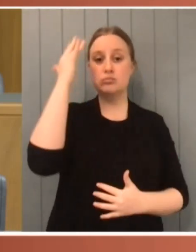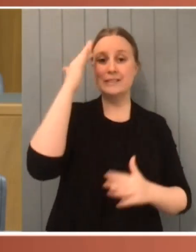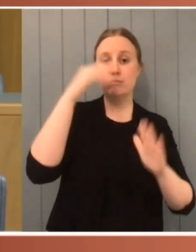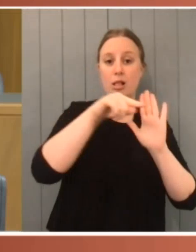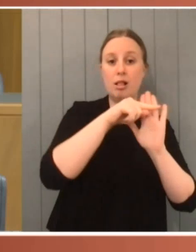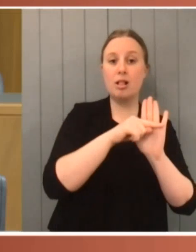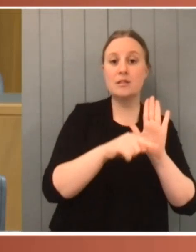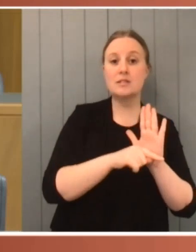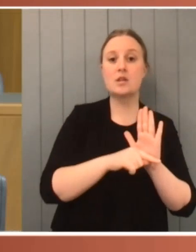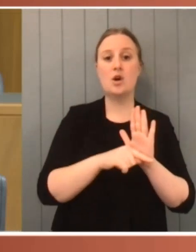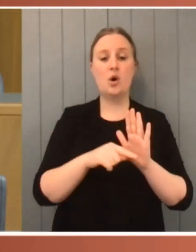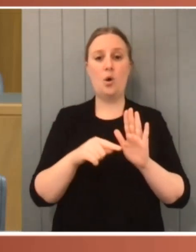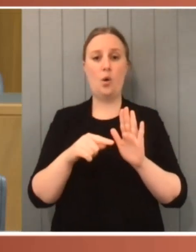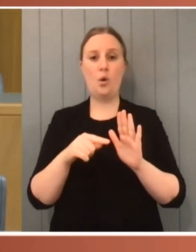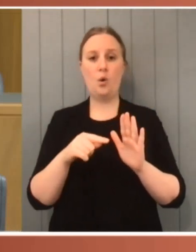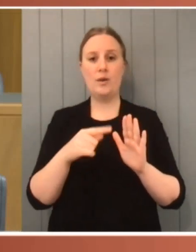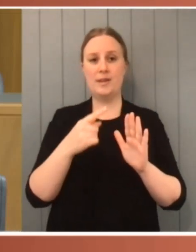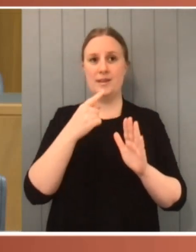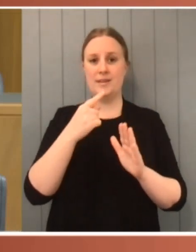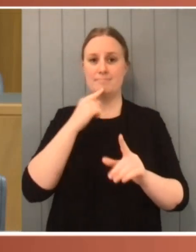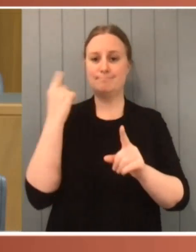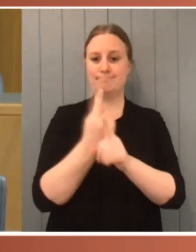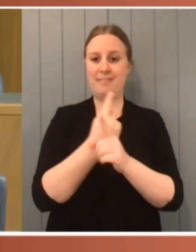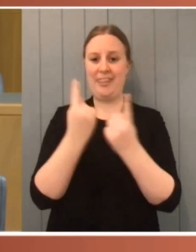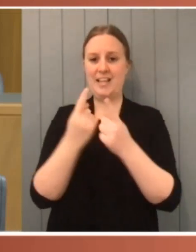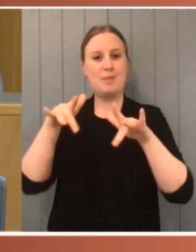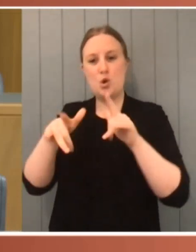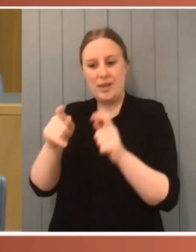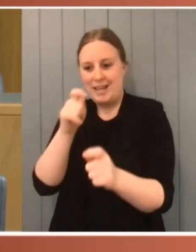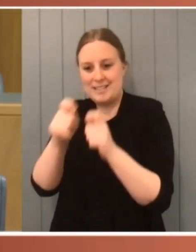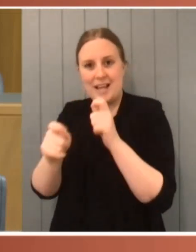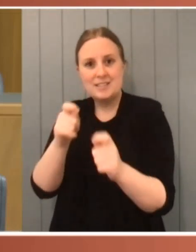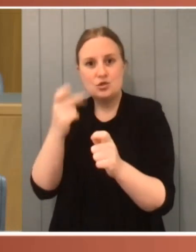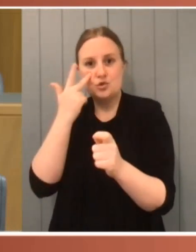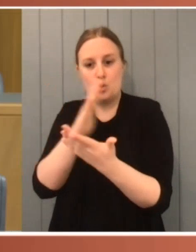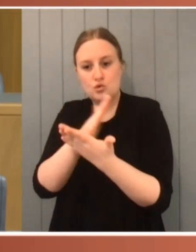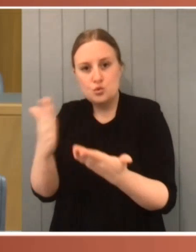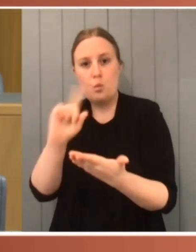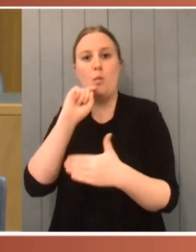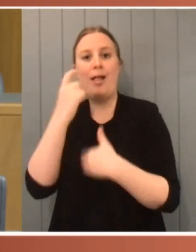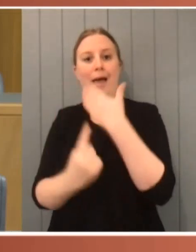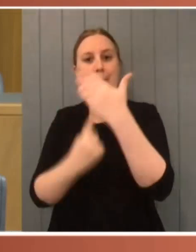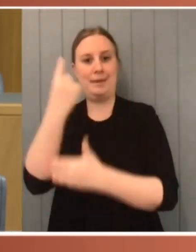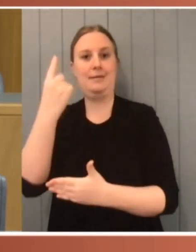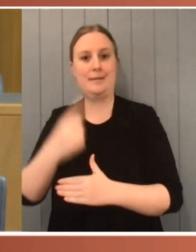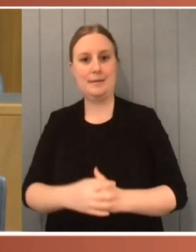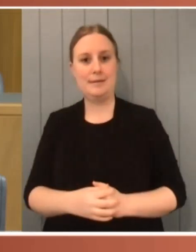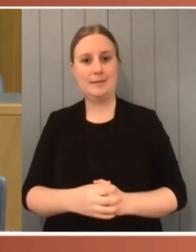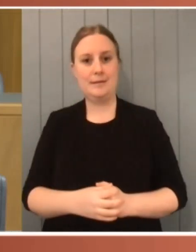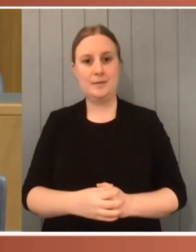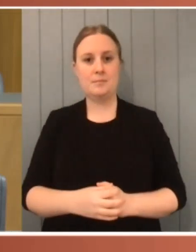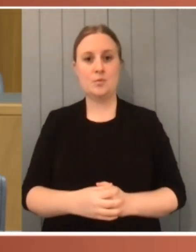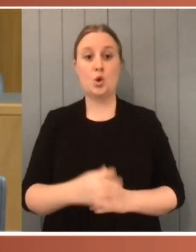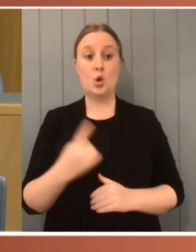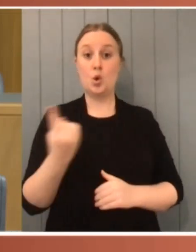what would happen in the circumstances of that change. By contrast, upholders of the status quo have